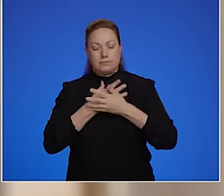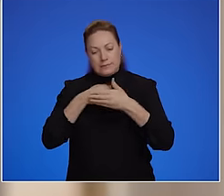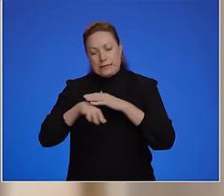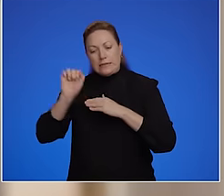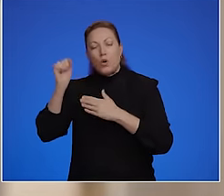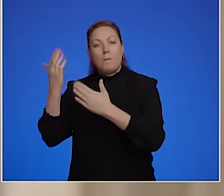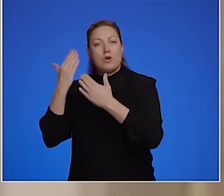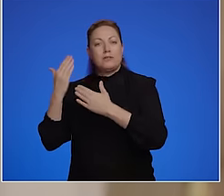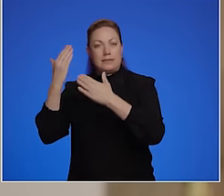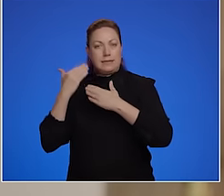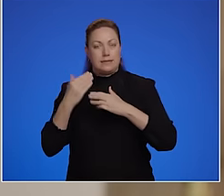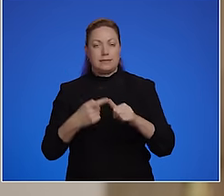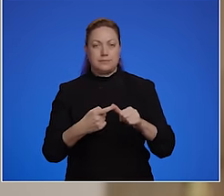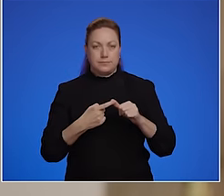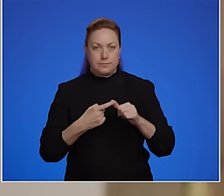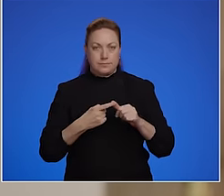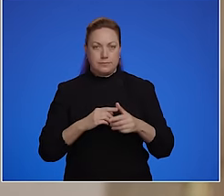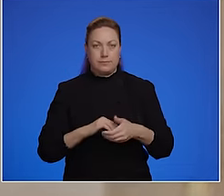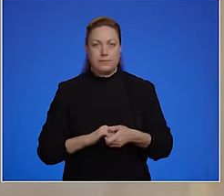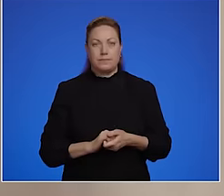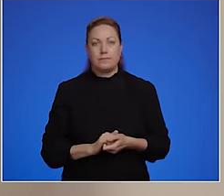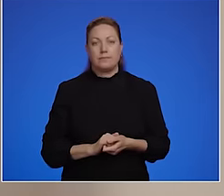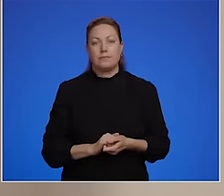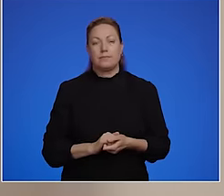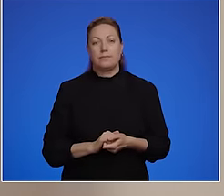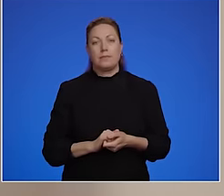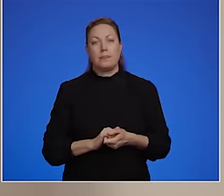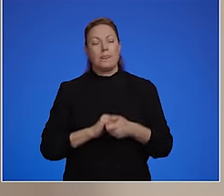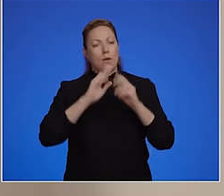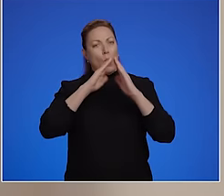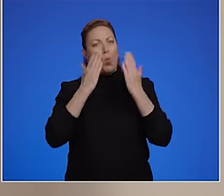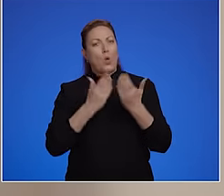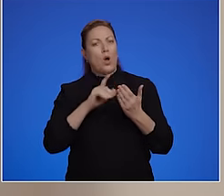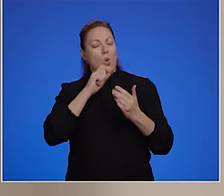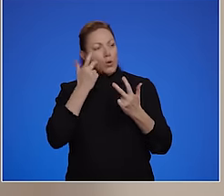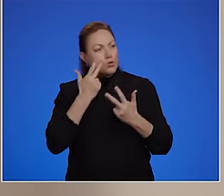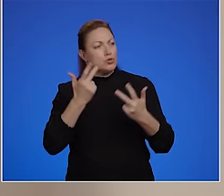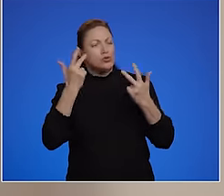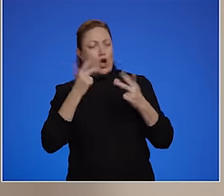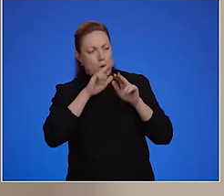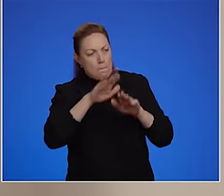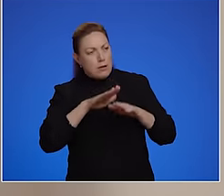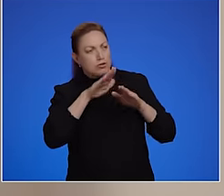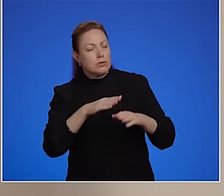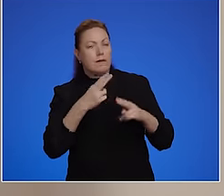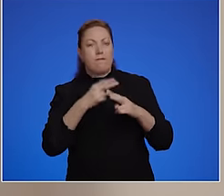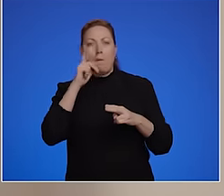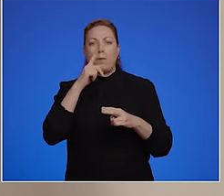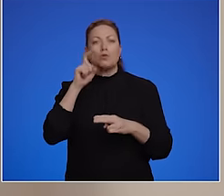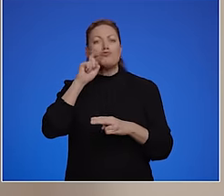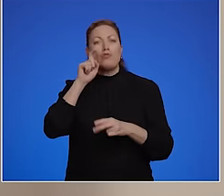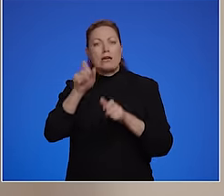In your mercy. Lord, hear our prayer. That nations will show compassion for strangers and